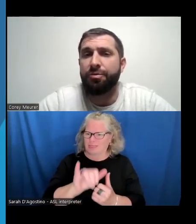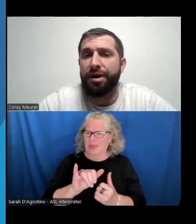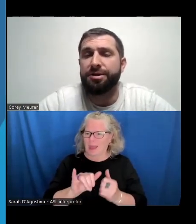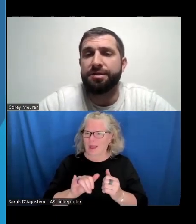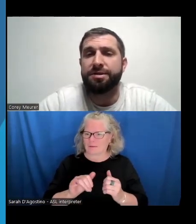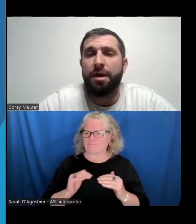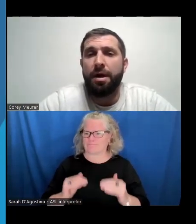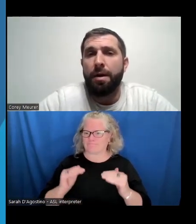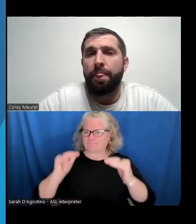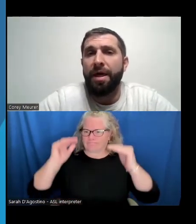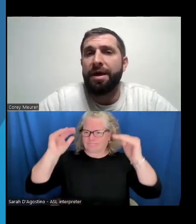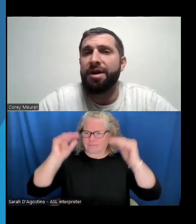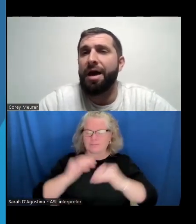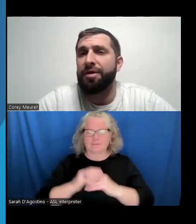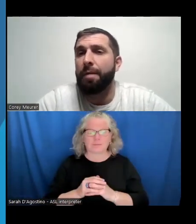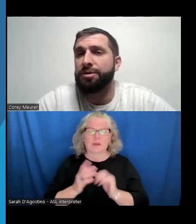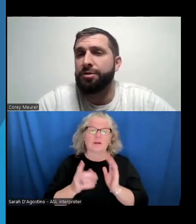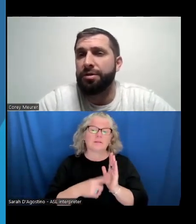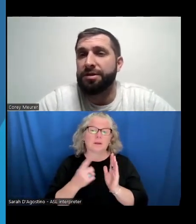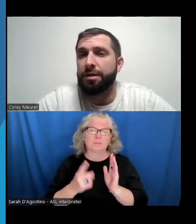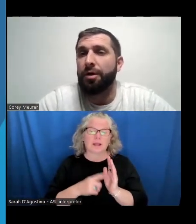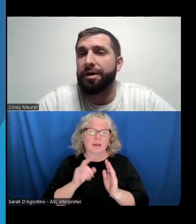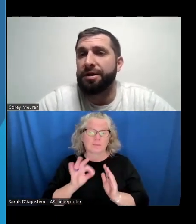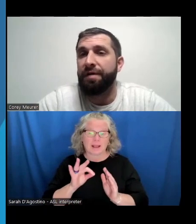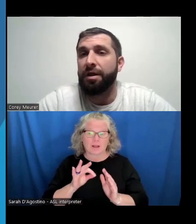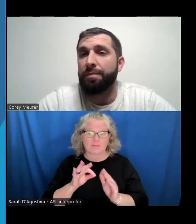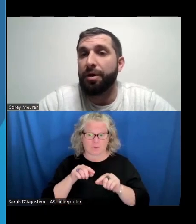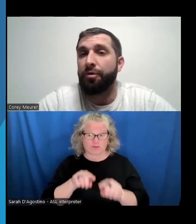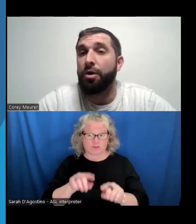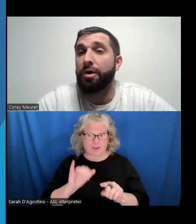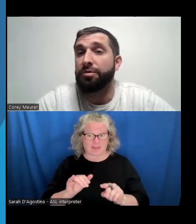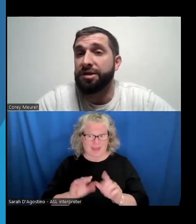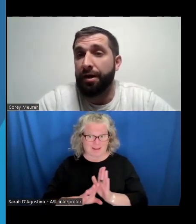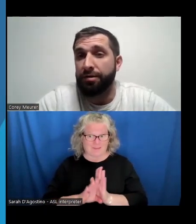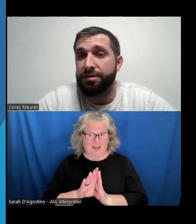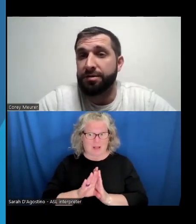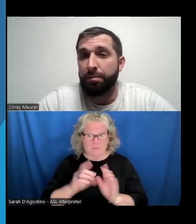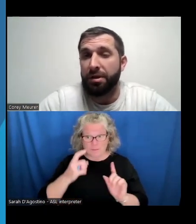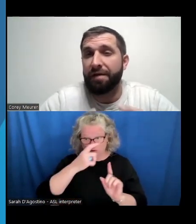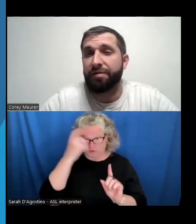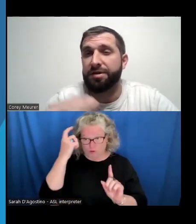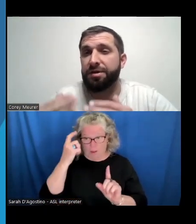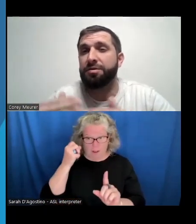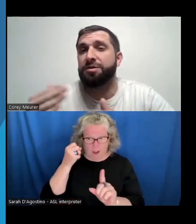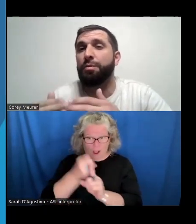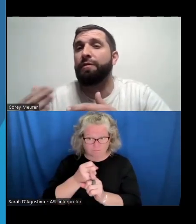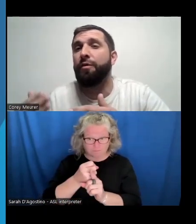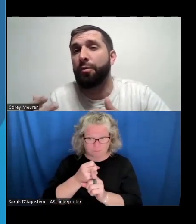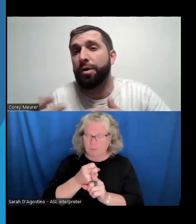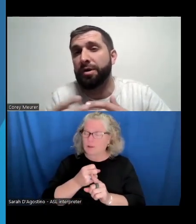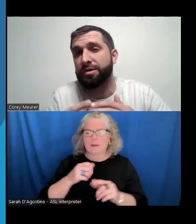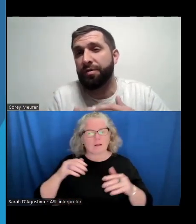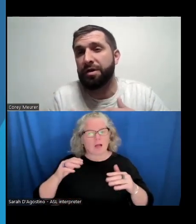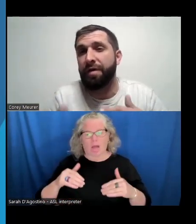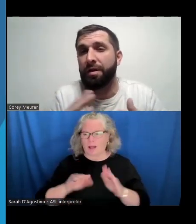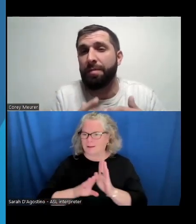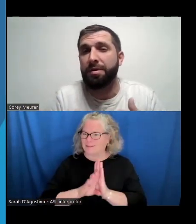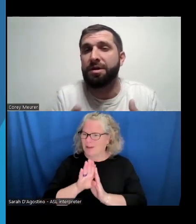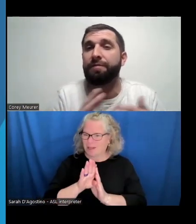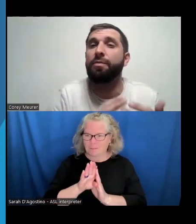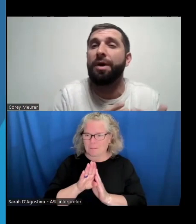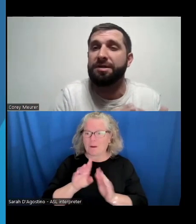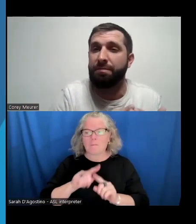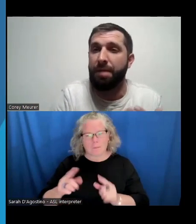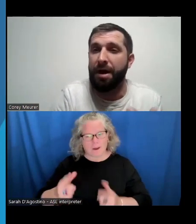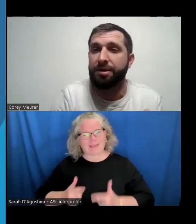traumatic situations, they haven't had the opportunity to learn and develop and grow those skills, but life continues to move forward. So they develop